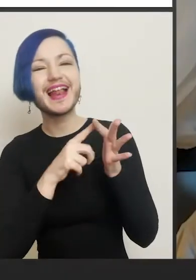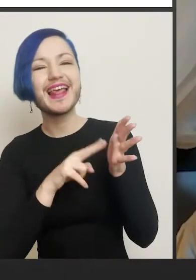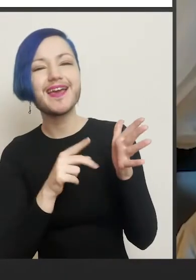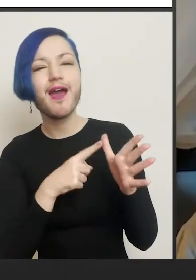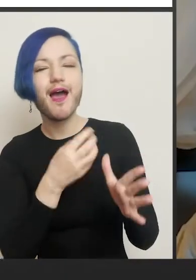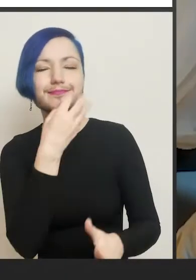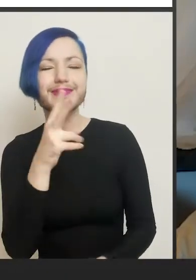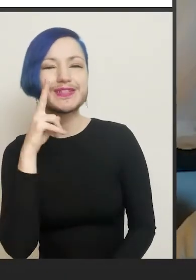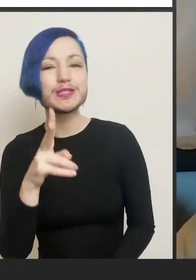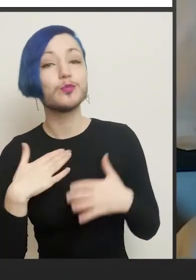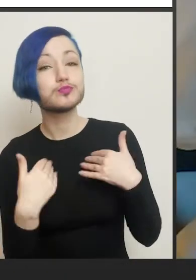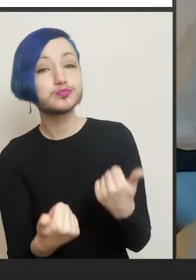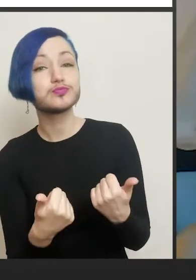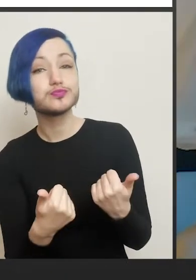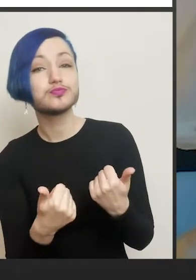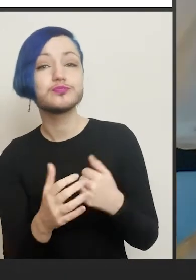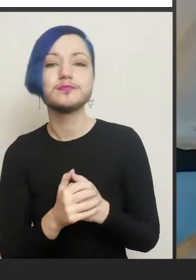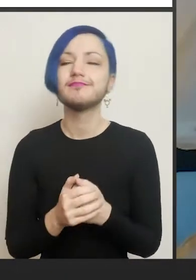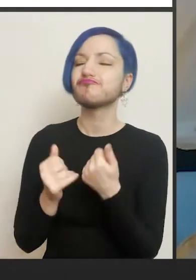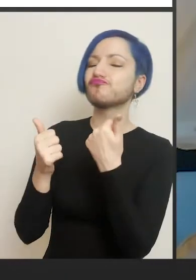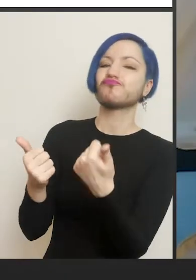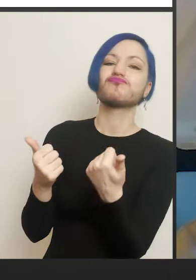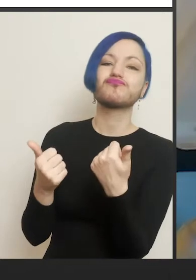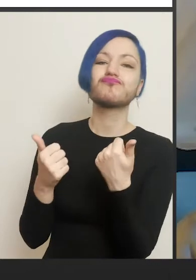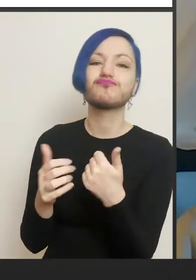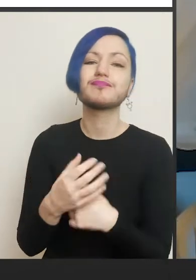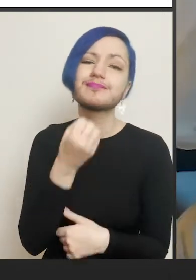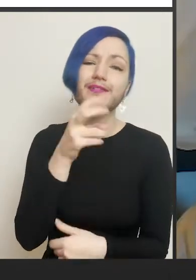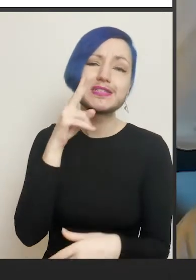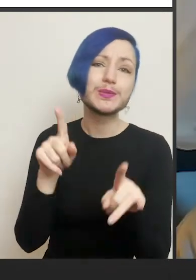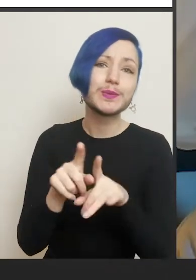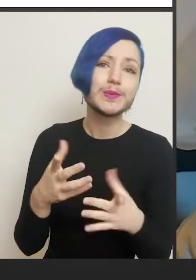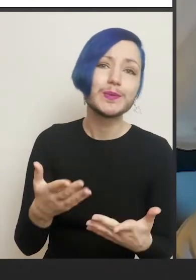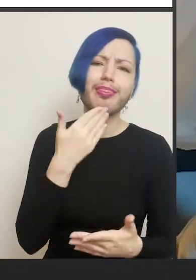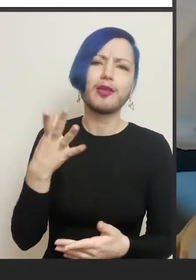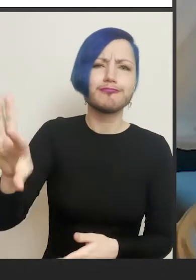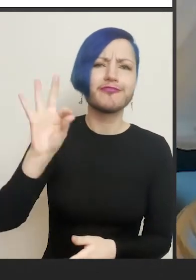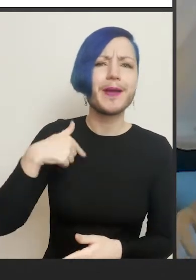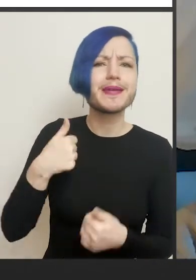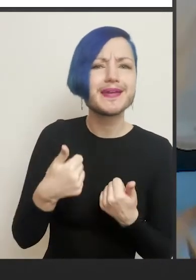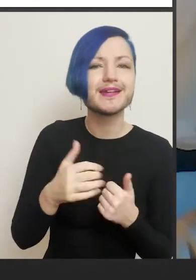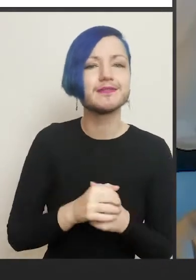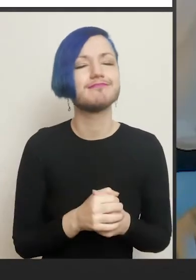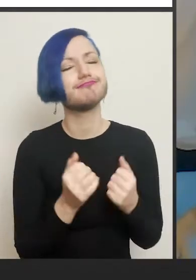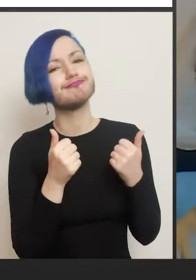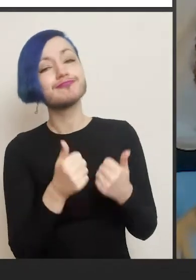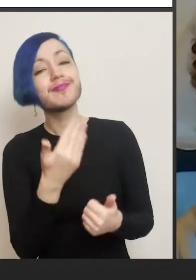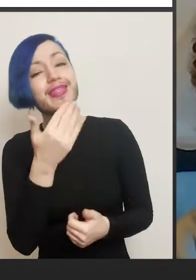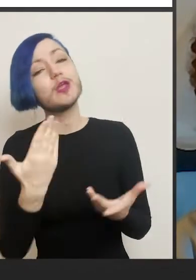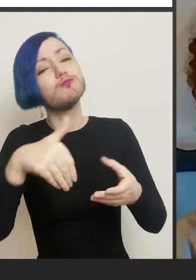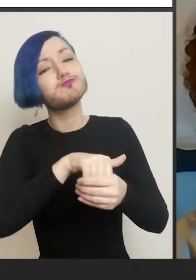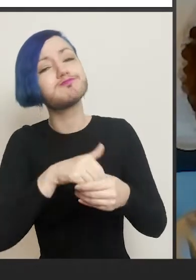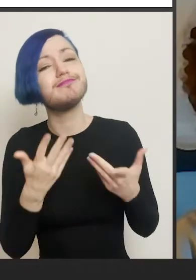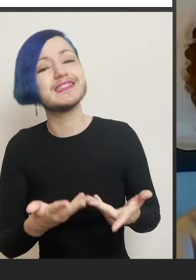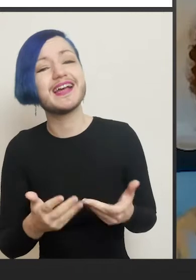Selena, it's so good to see you. How are you? I'm doing great. Really great to see you too, and thank you for having me. So nice. Thank you so much